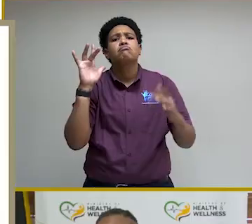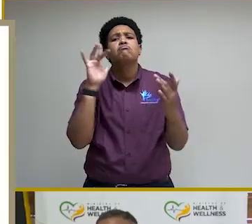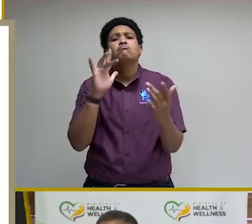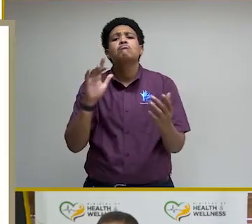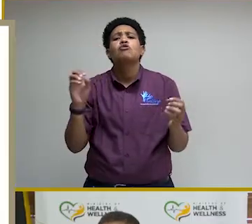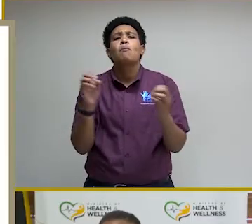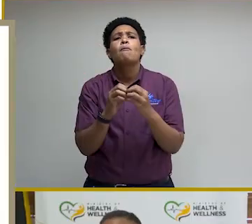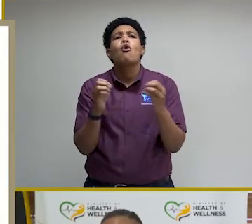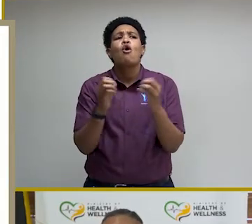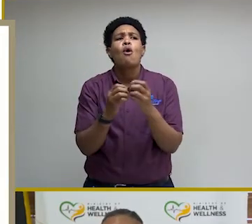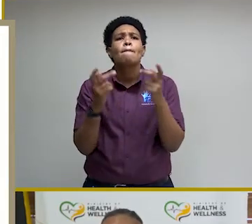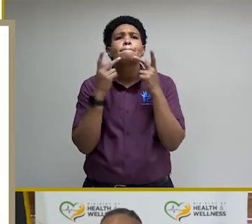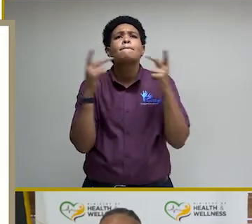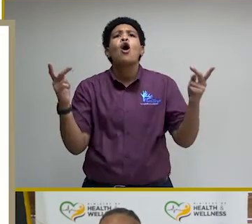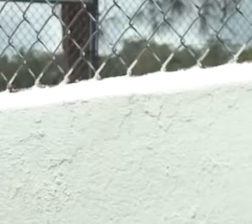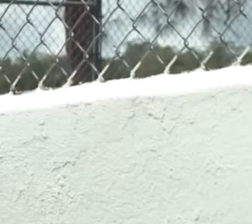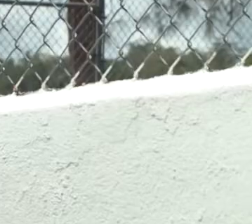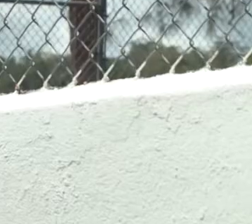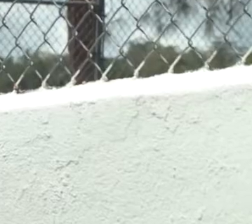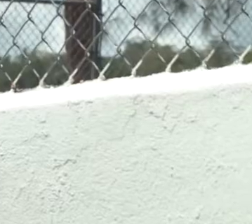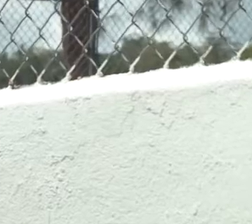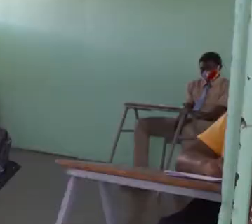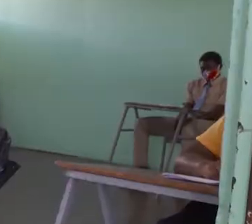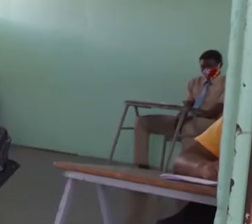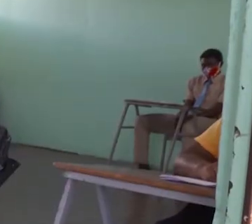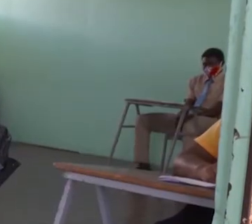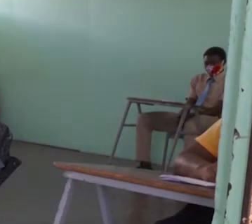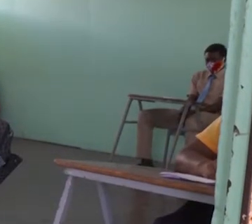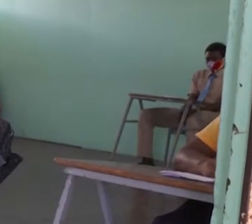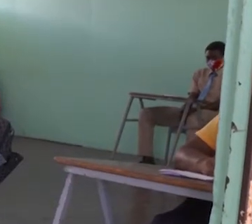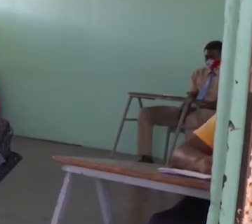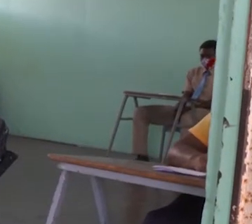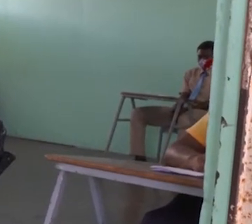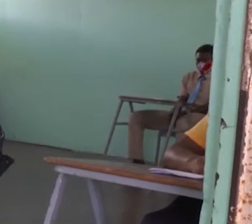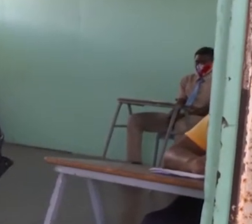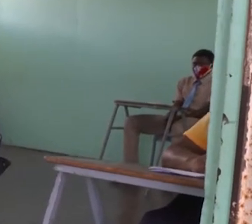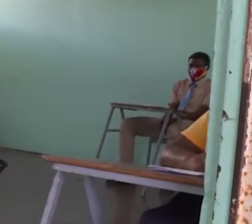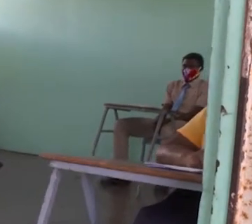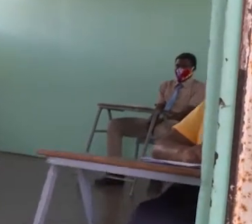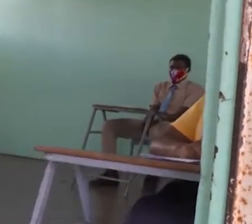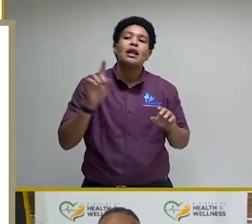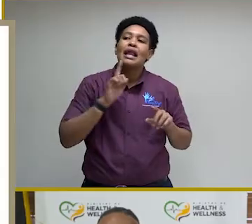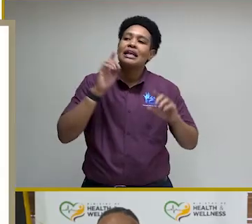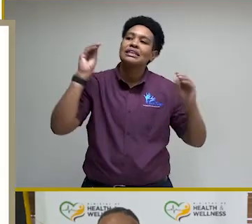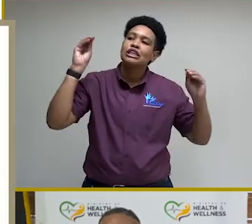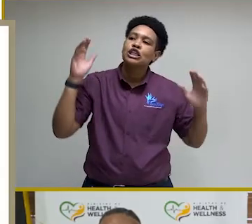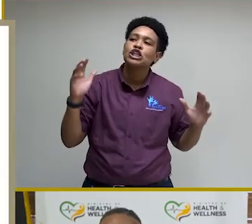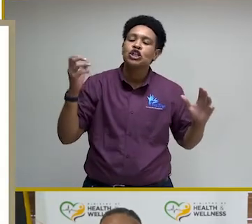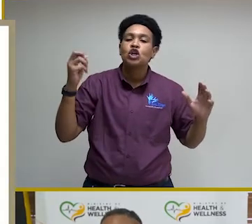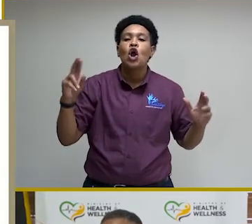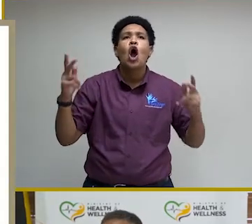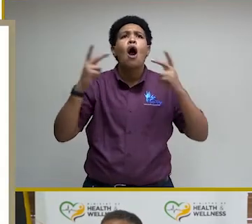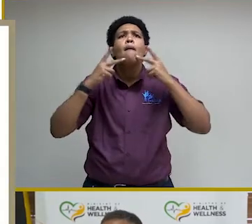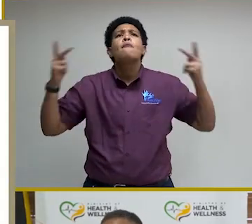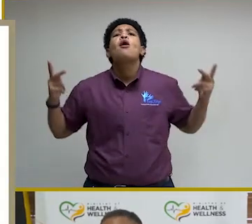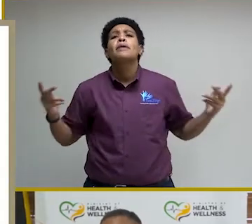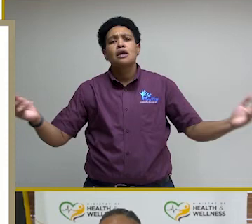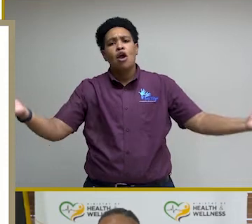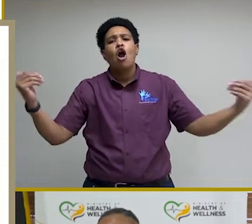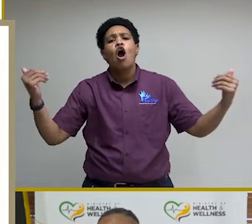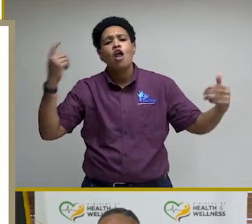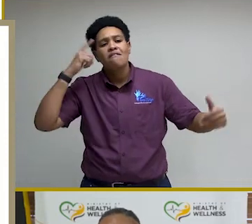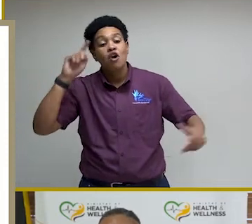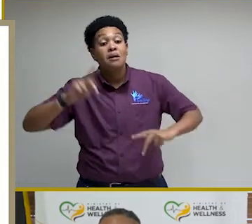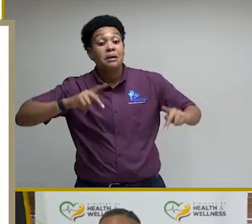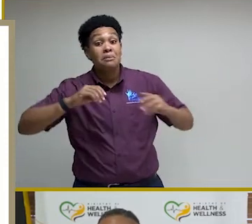a public call for persons in phase 1 like the teachers, or we're making a public call